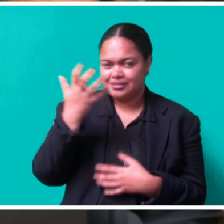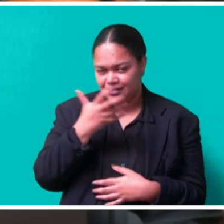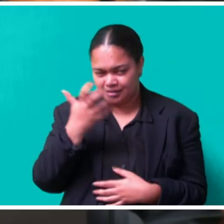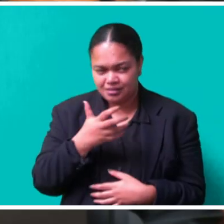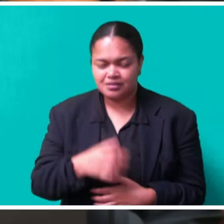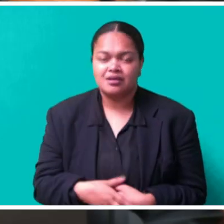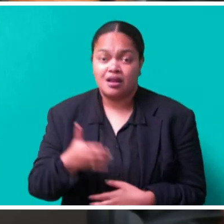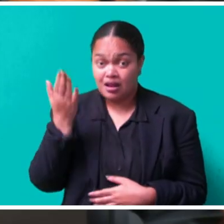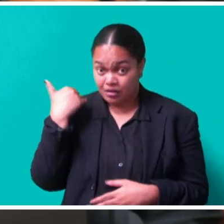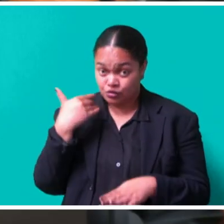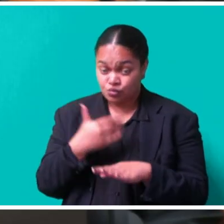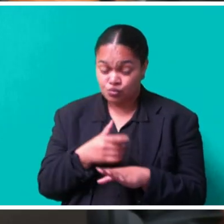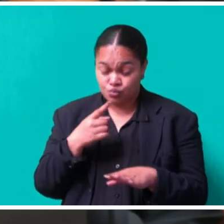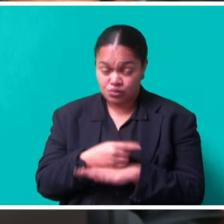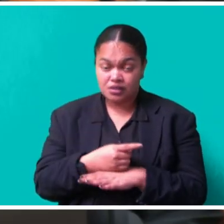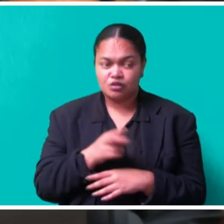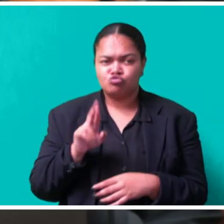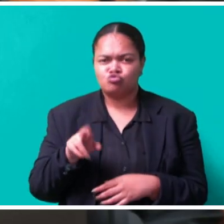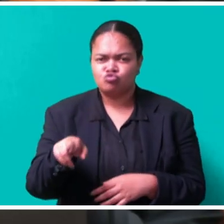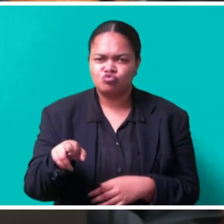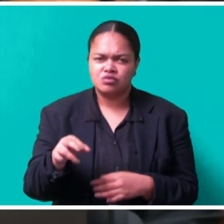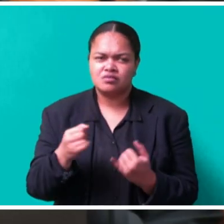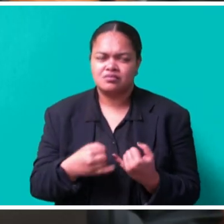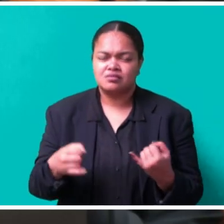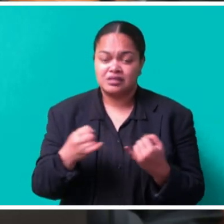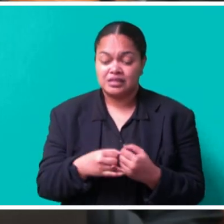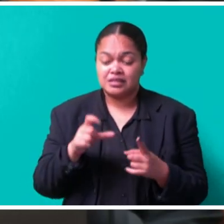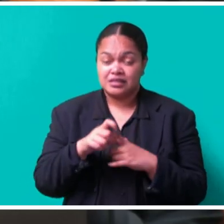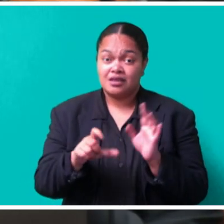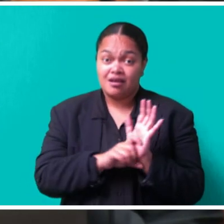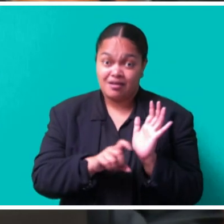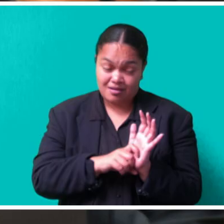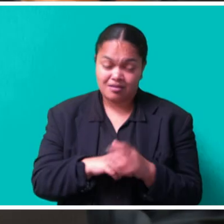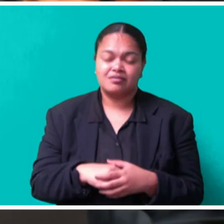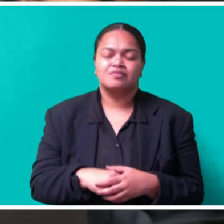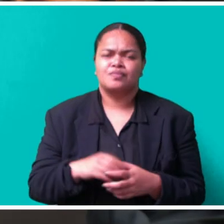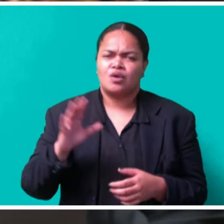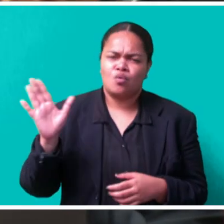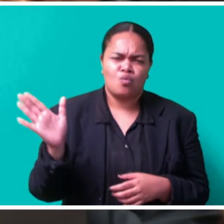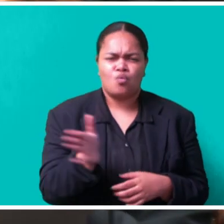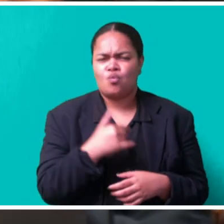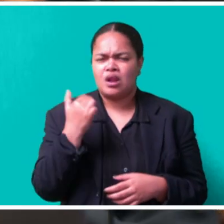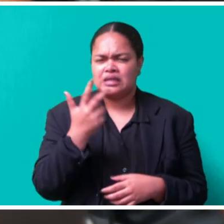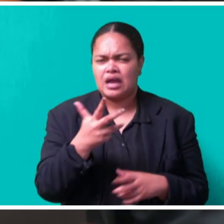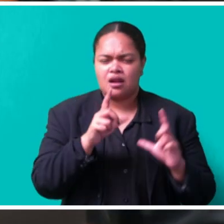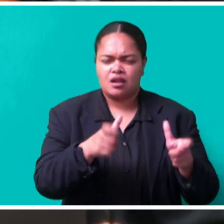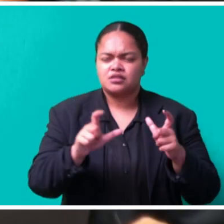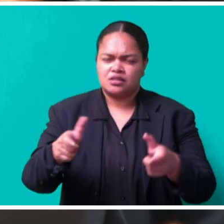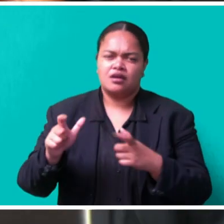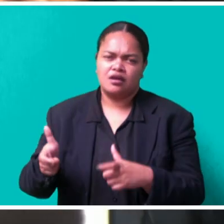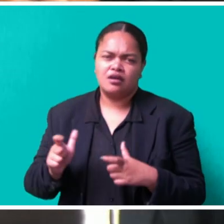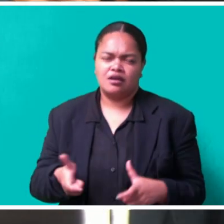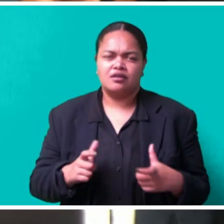Rural and Maritime Development and National Disaster Risk Management convened all 9 clusters to finalize their